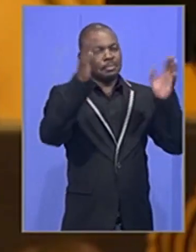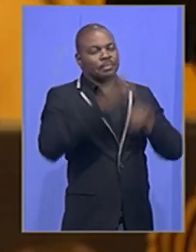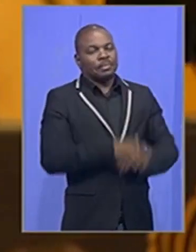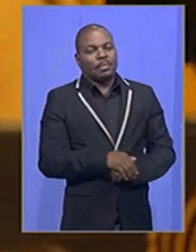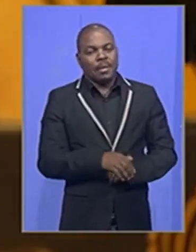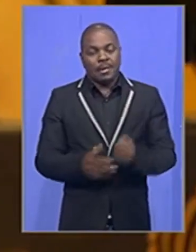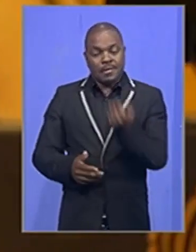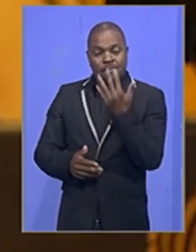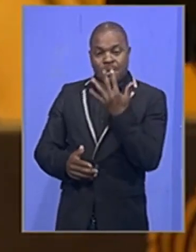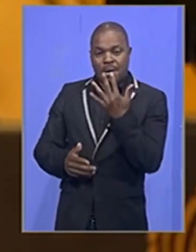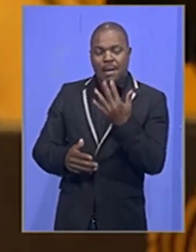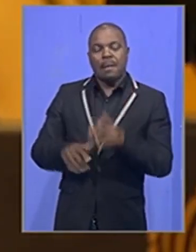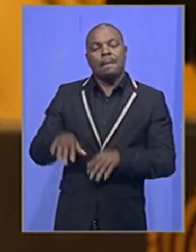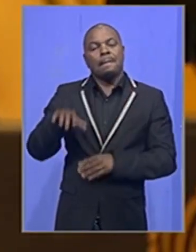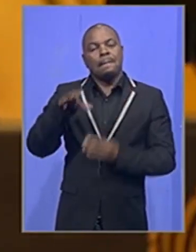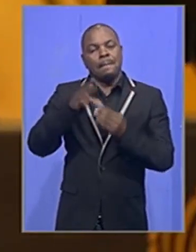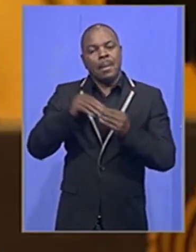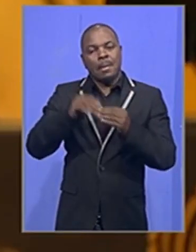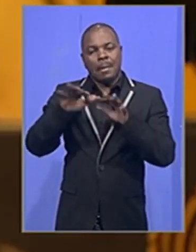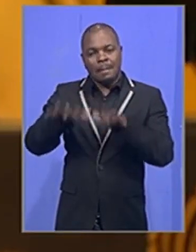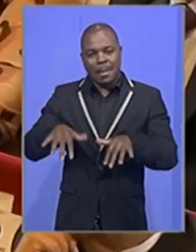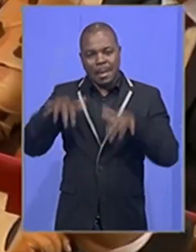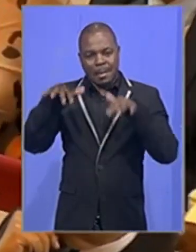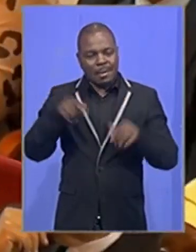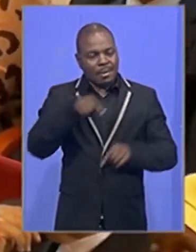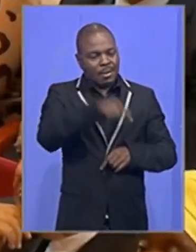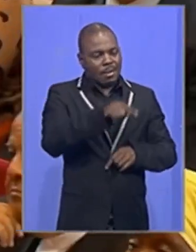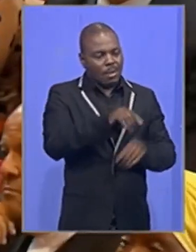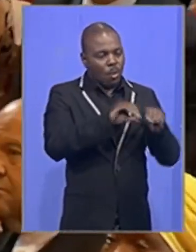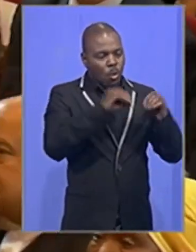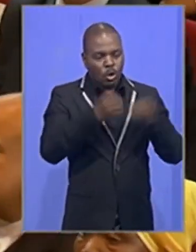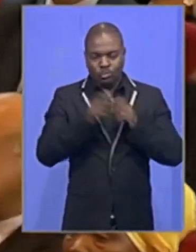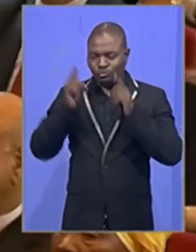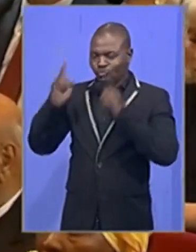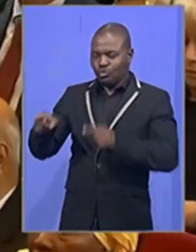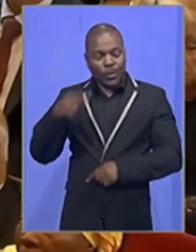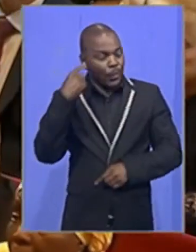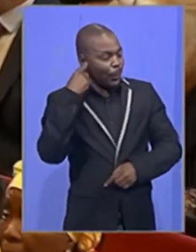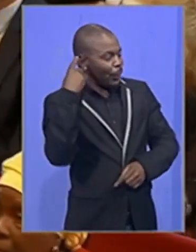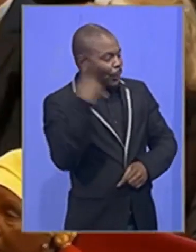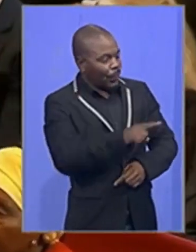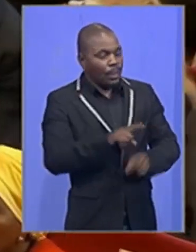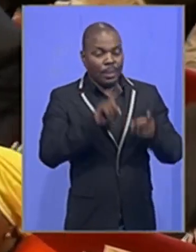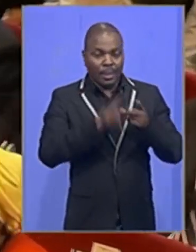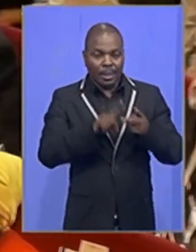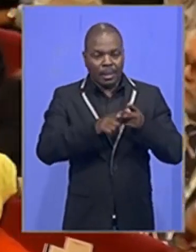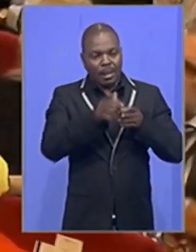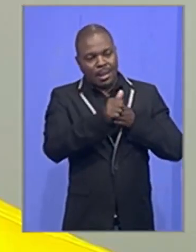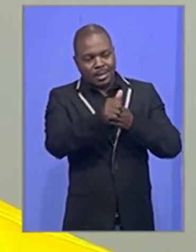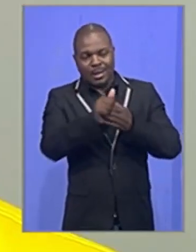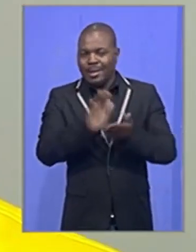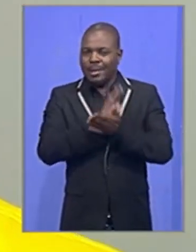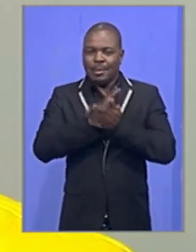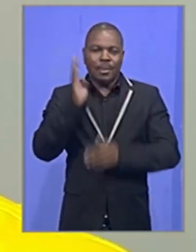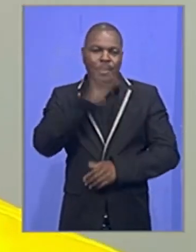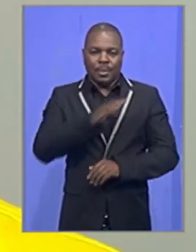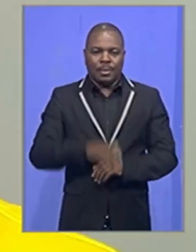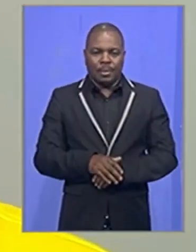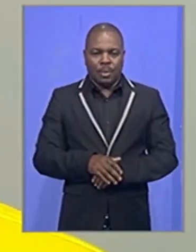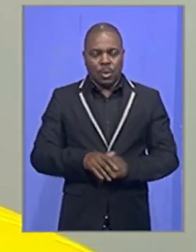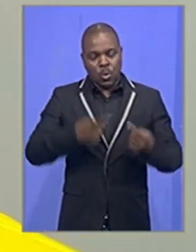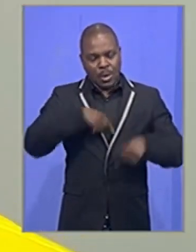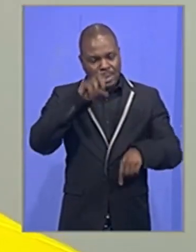Ditho tse 5 tsa Palamente di ile tsa hloleha ho ikamahanya le dipehelo tsa Mokga, mme sena ha se ya ka sa thabisa baetapele. We must make sure